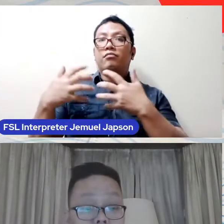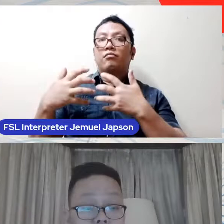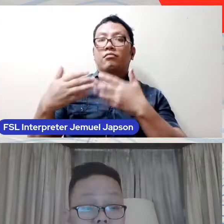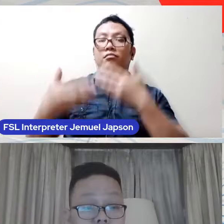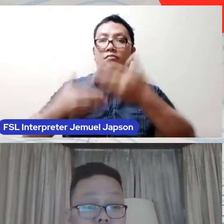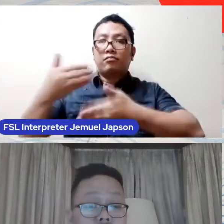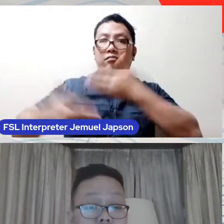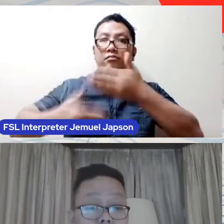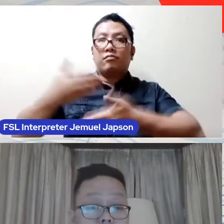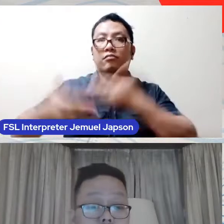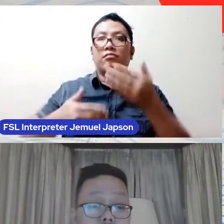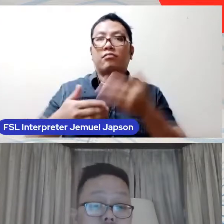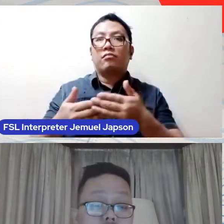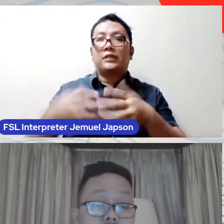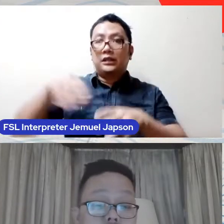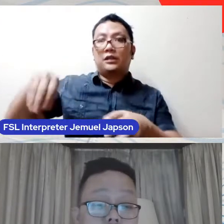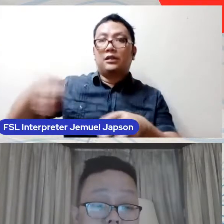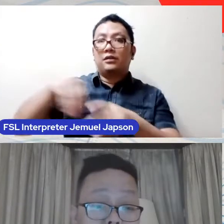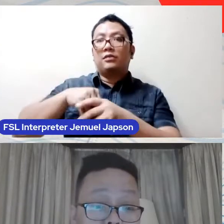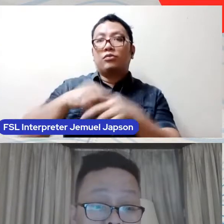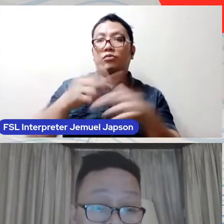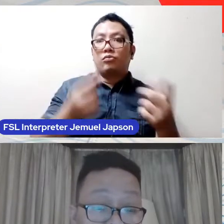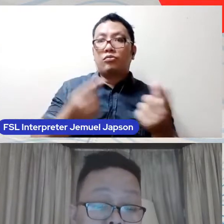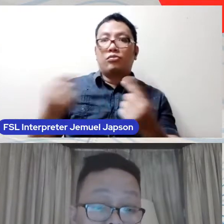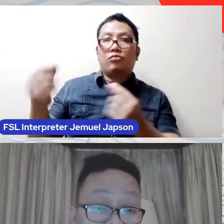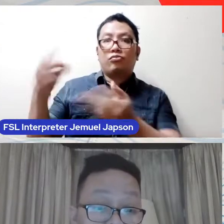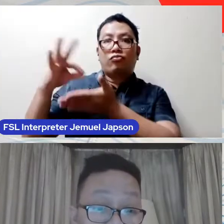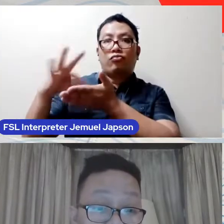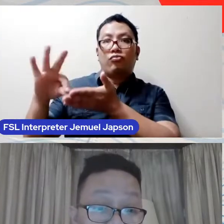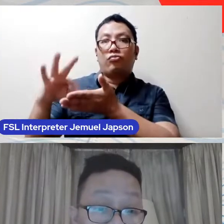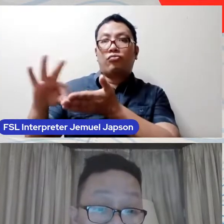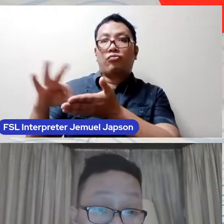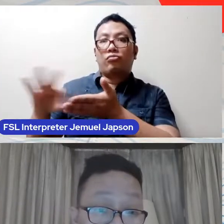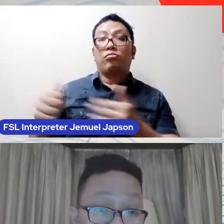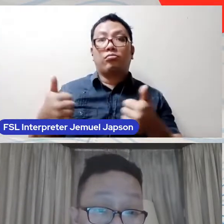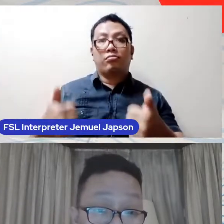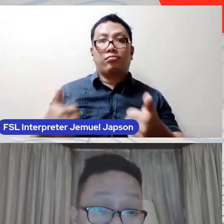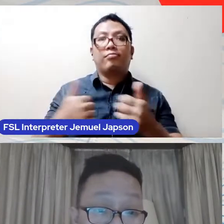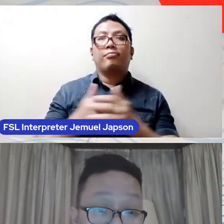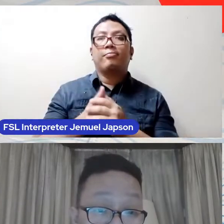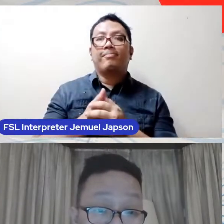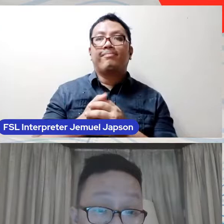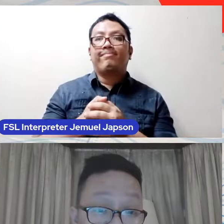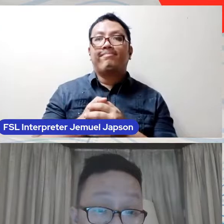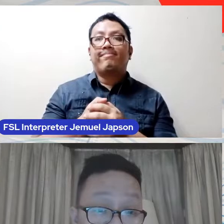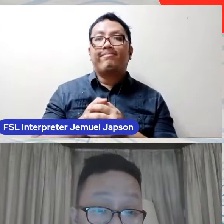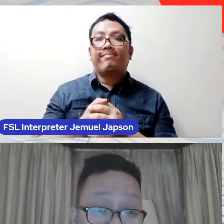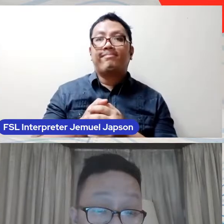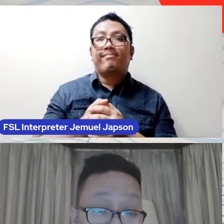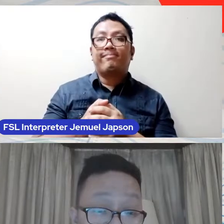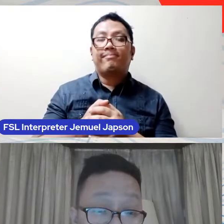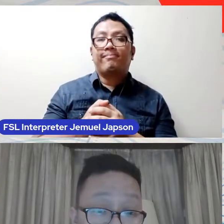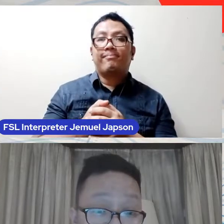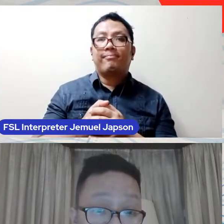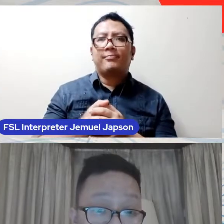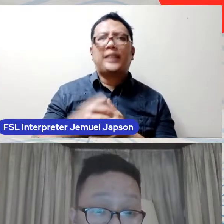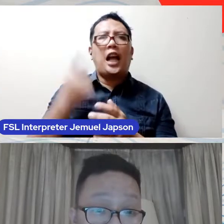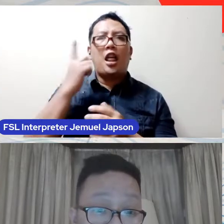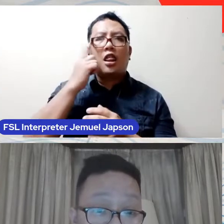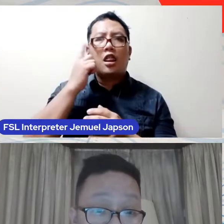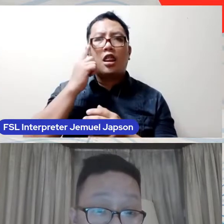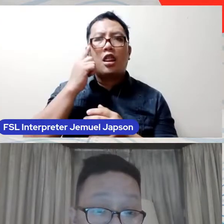processes involved in conducting the audit. Okay po. I think